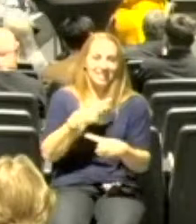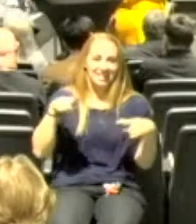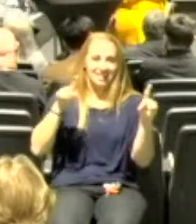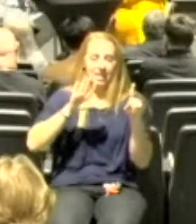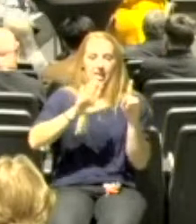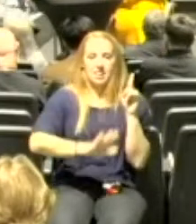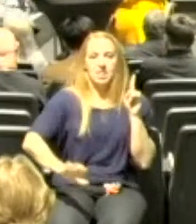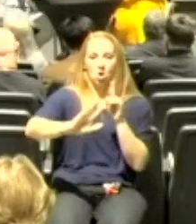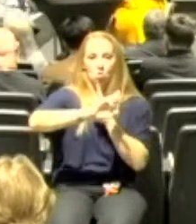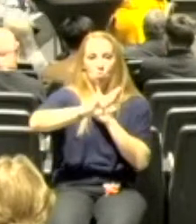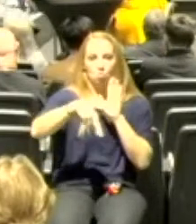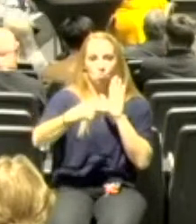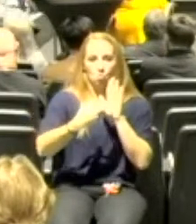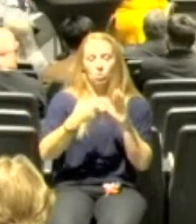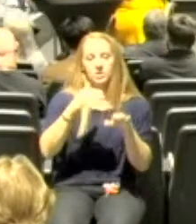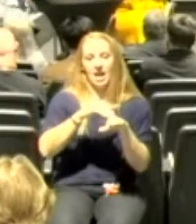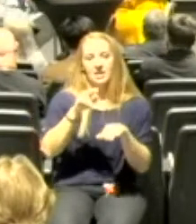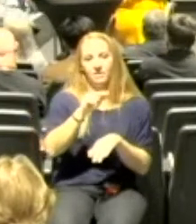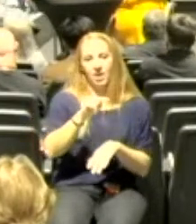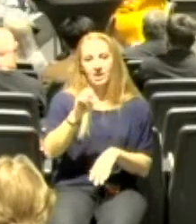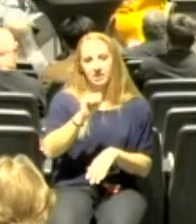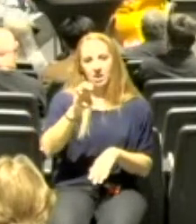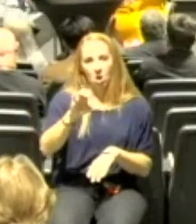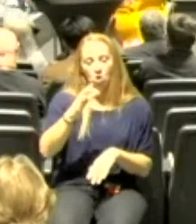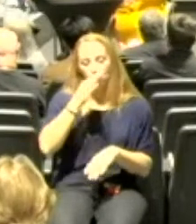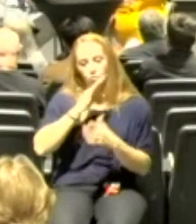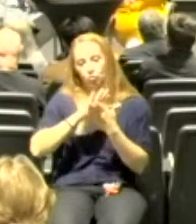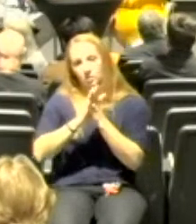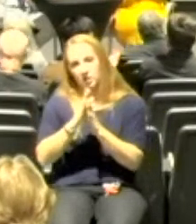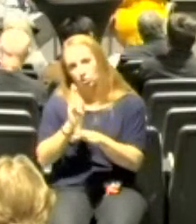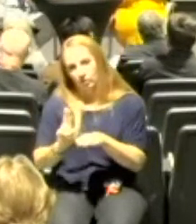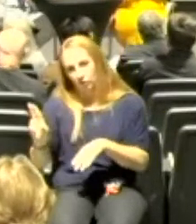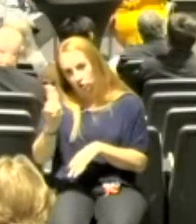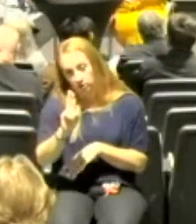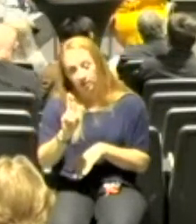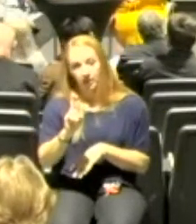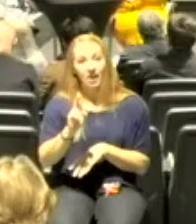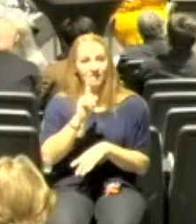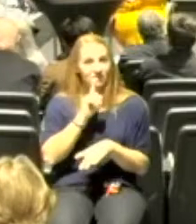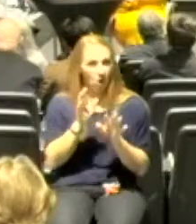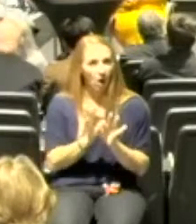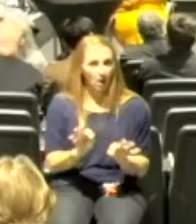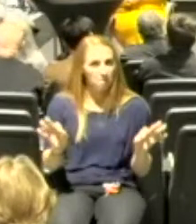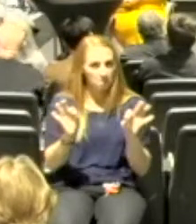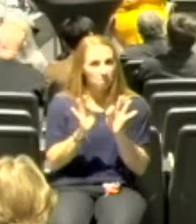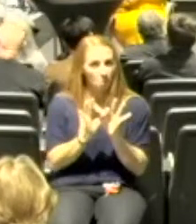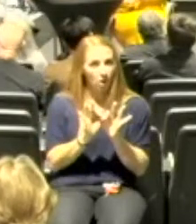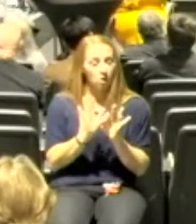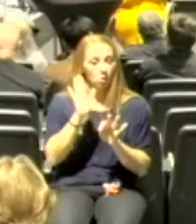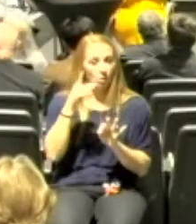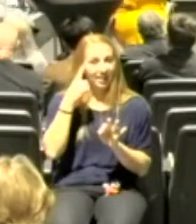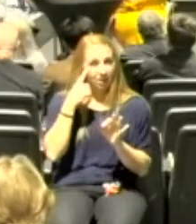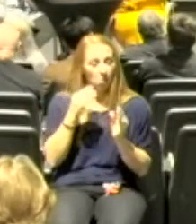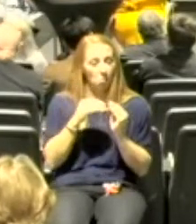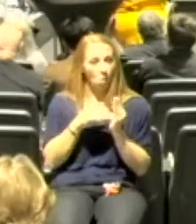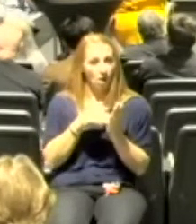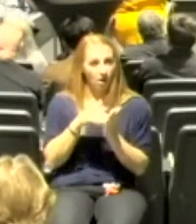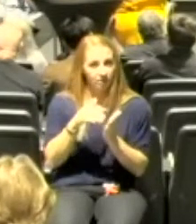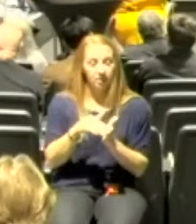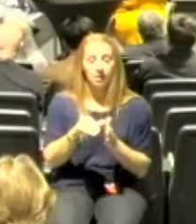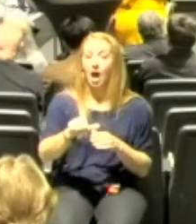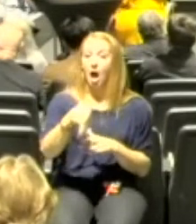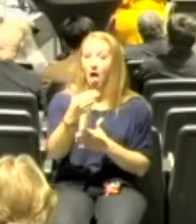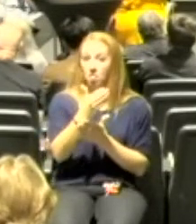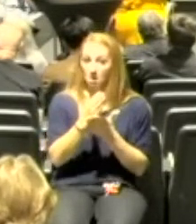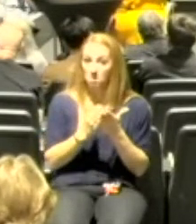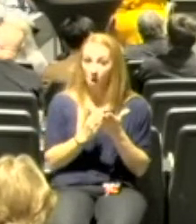Nevada State College, soon to be university. This is really important to us. I think you'll hear more and more of this as time goes on. The other piece